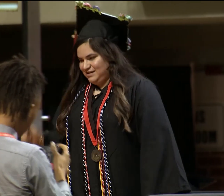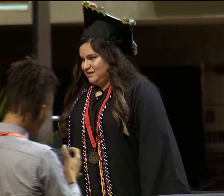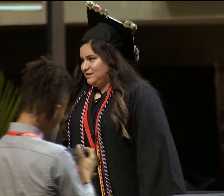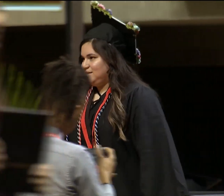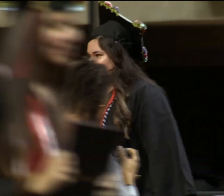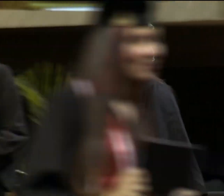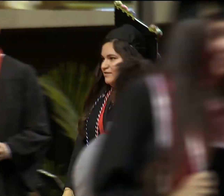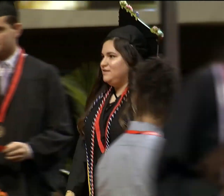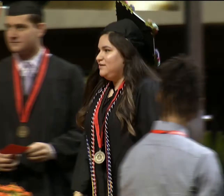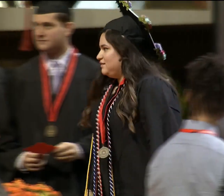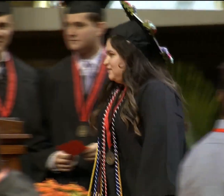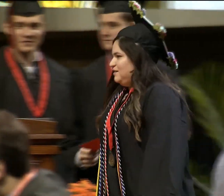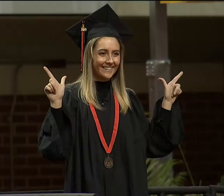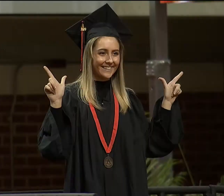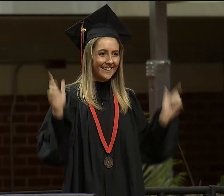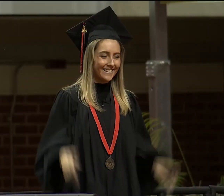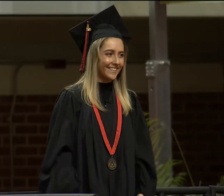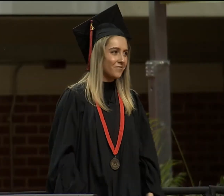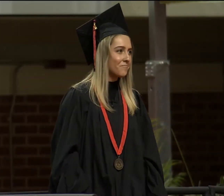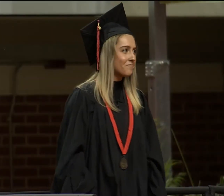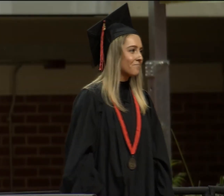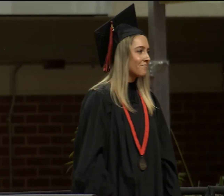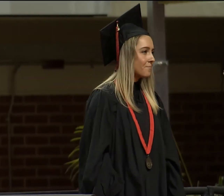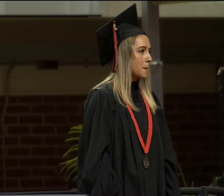Jessica Janet Marquez.